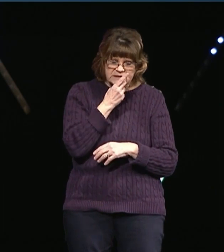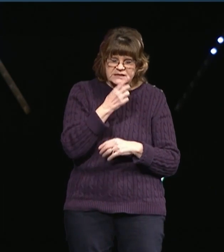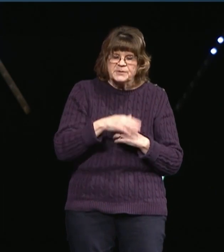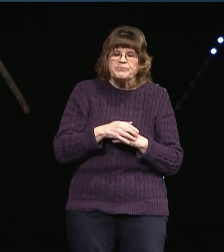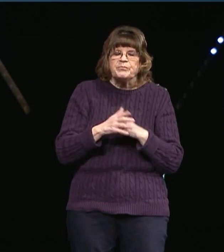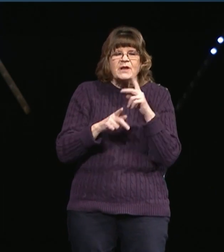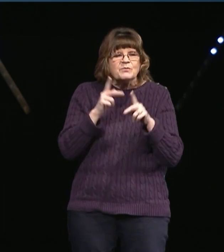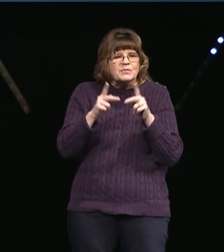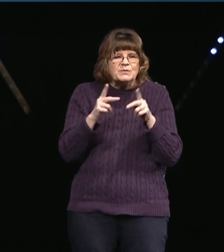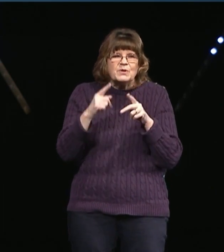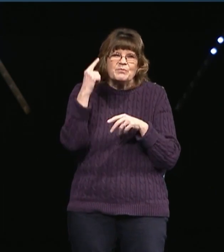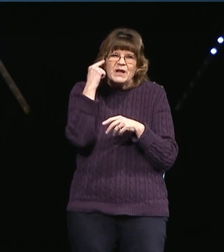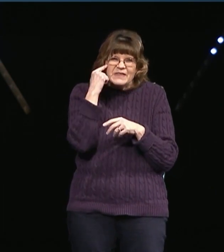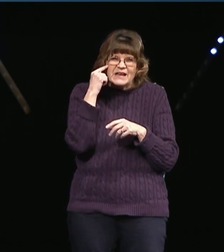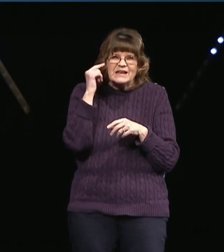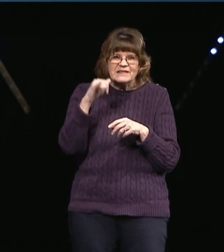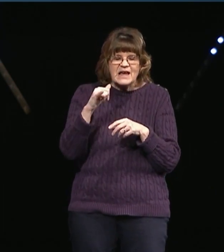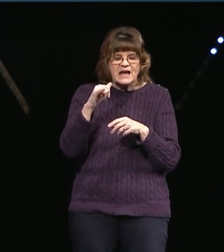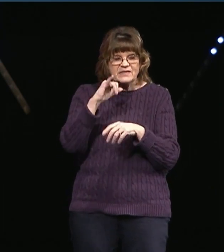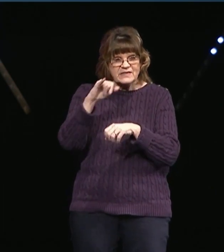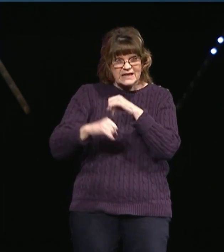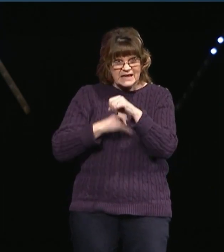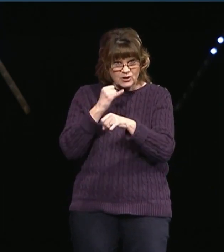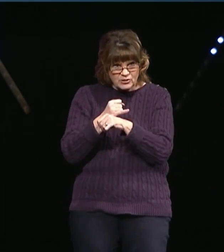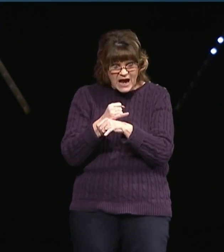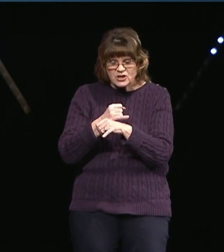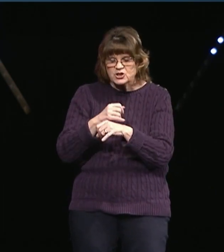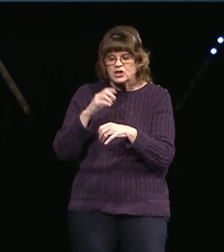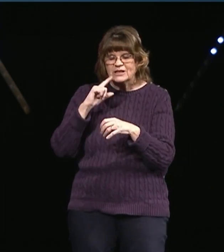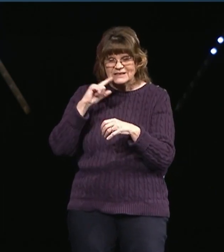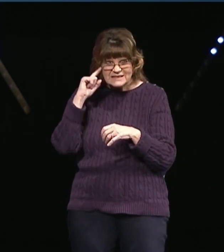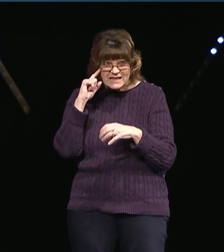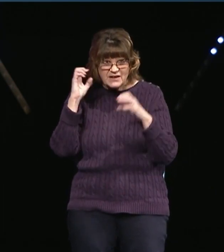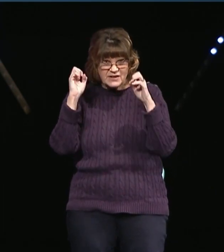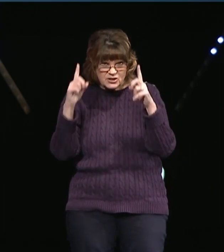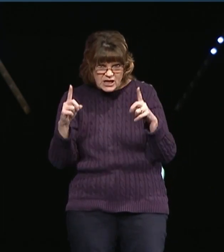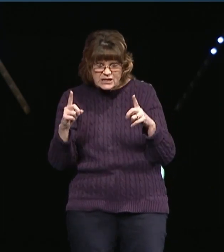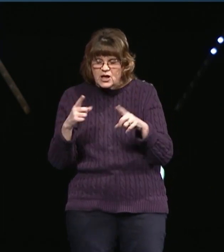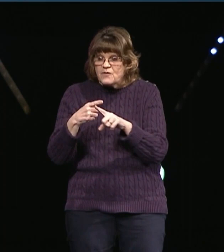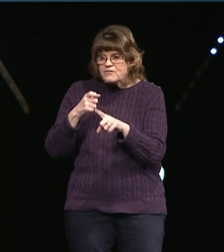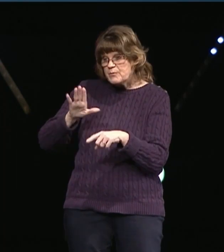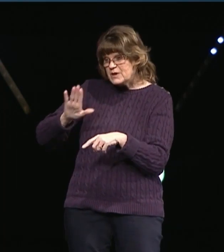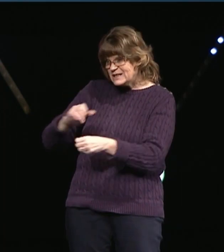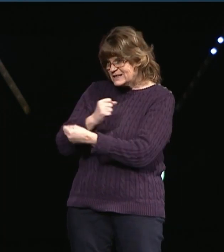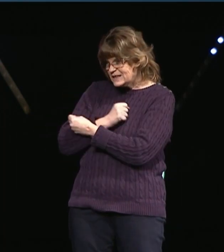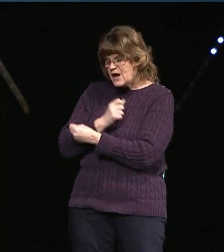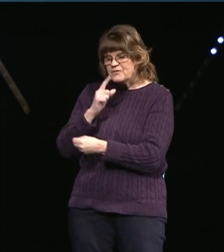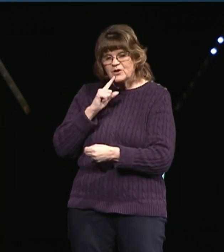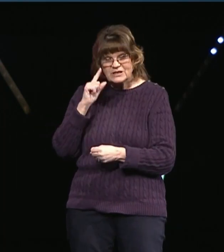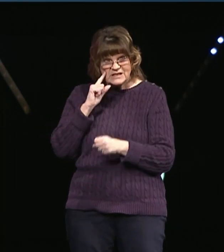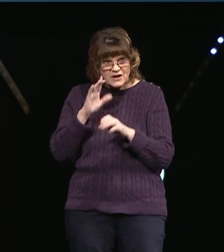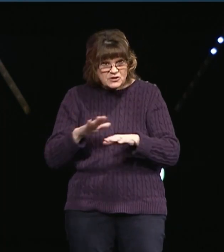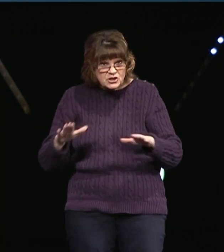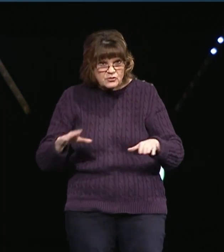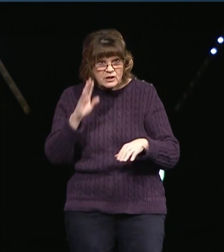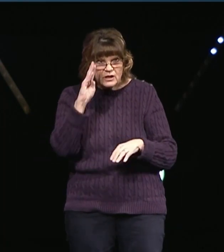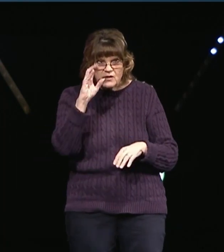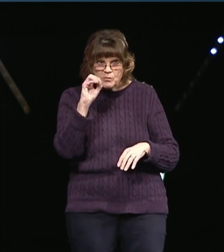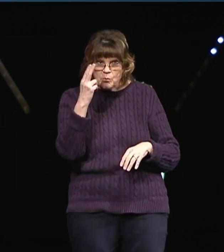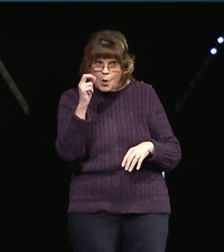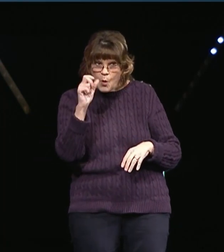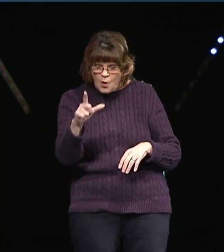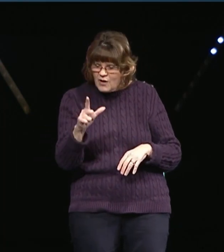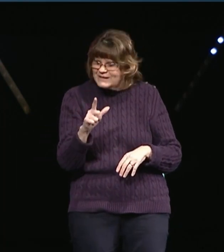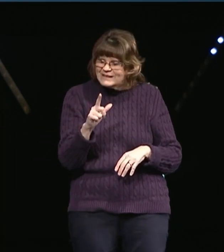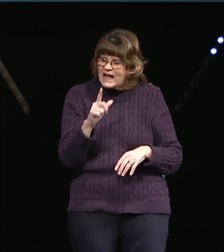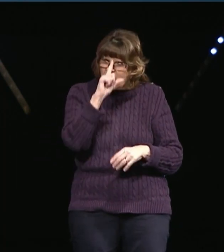that the success of the International Deaf Education Association grew out of Dennis's love for the deaf children of Bohol. I believe